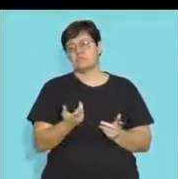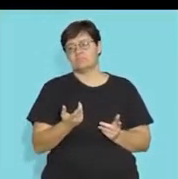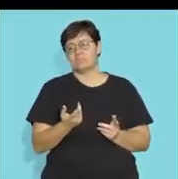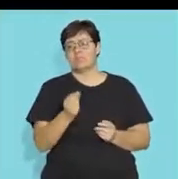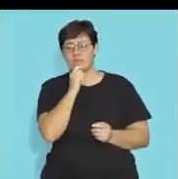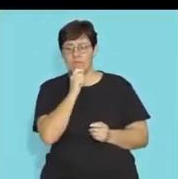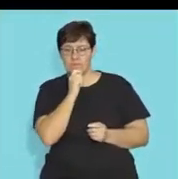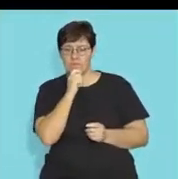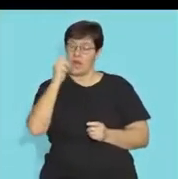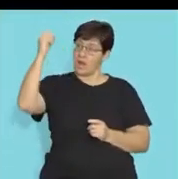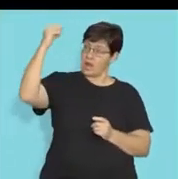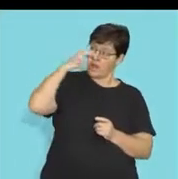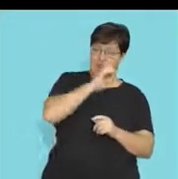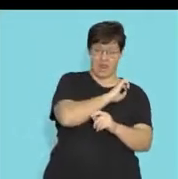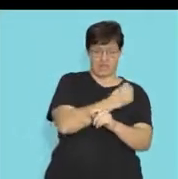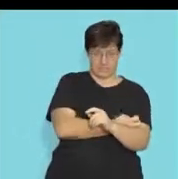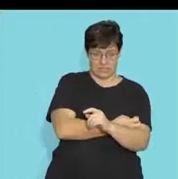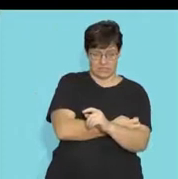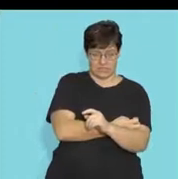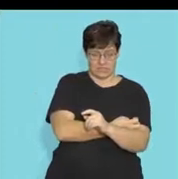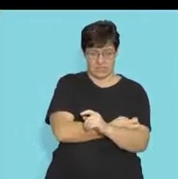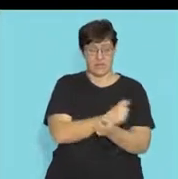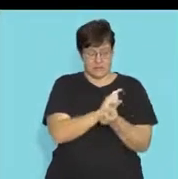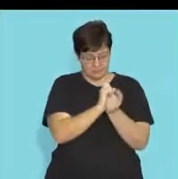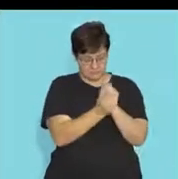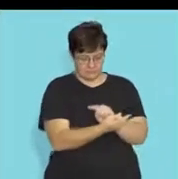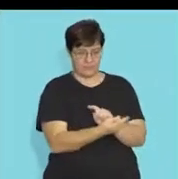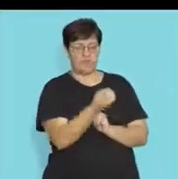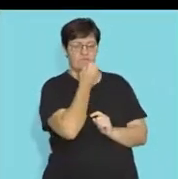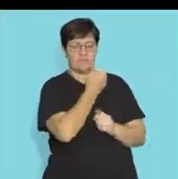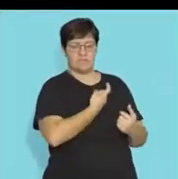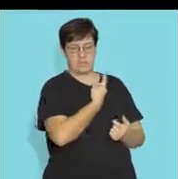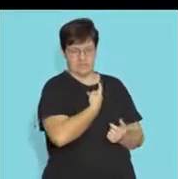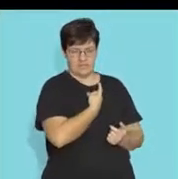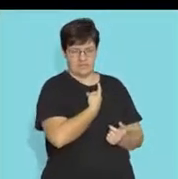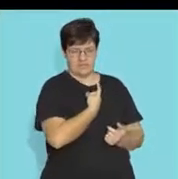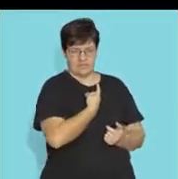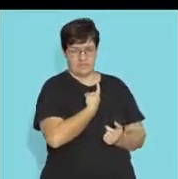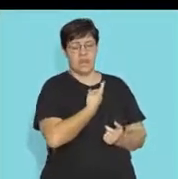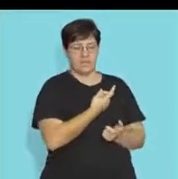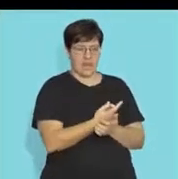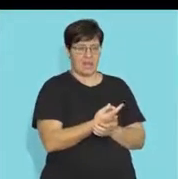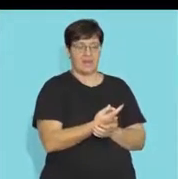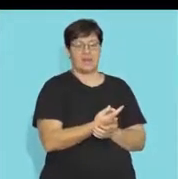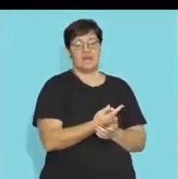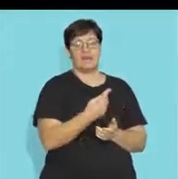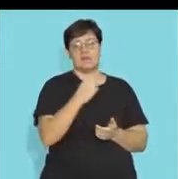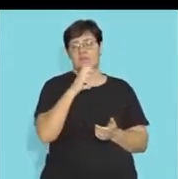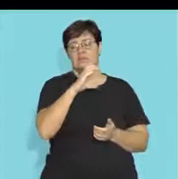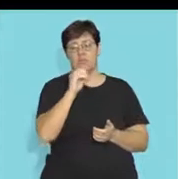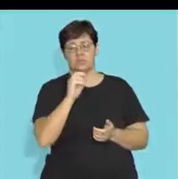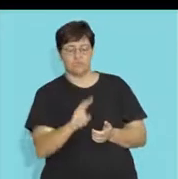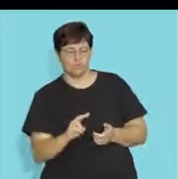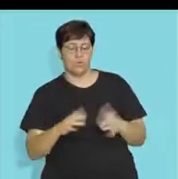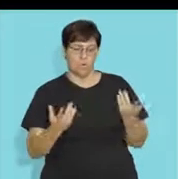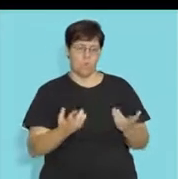or an organism using solar energy, which is then converted into chemical energy or carbohydrates by